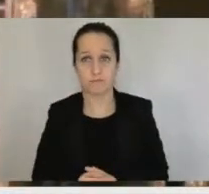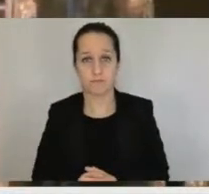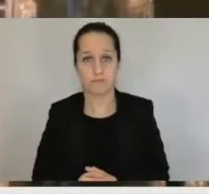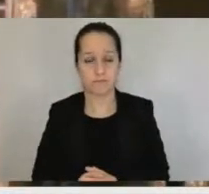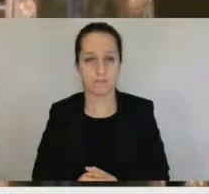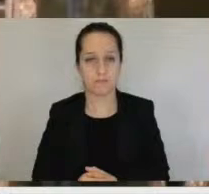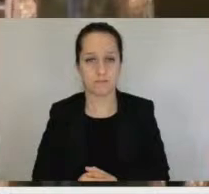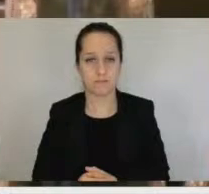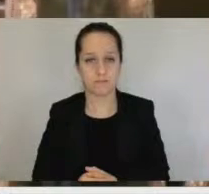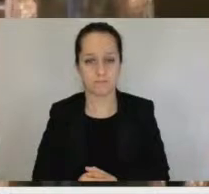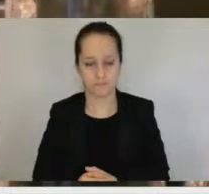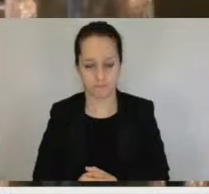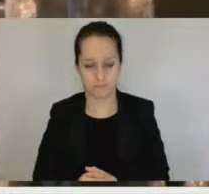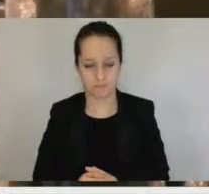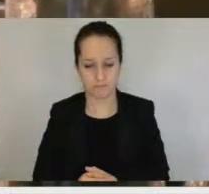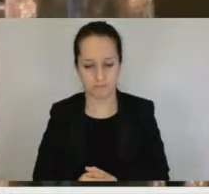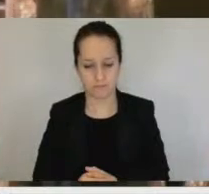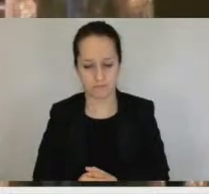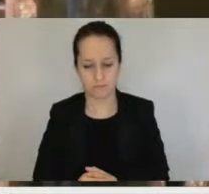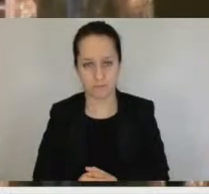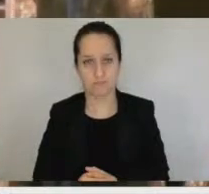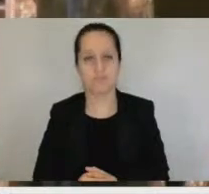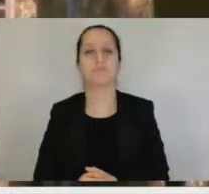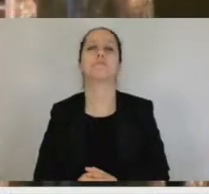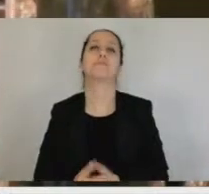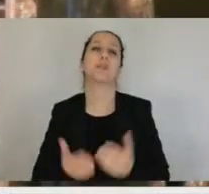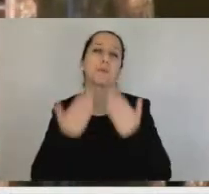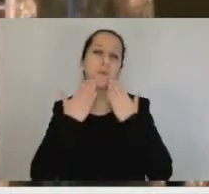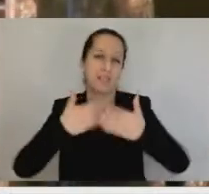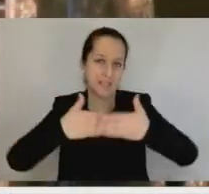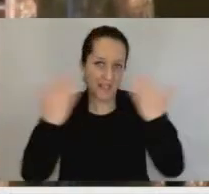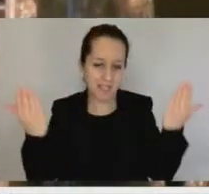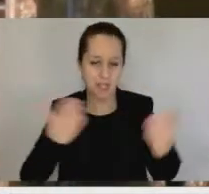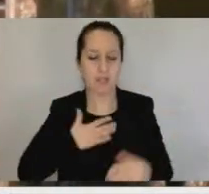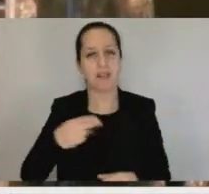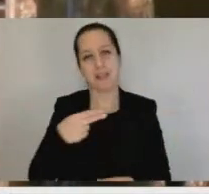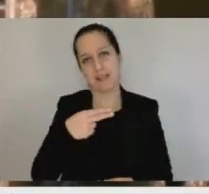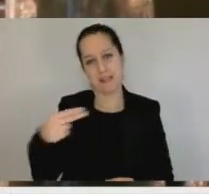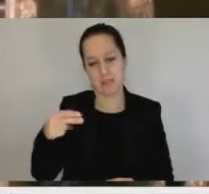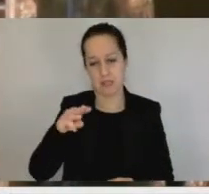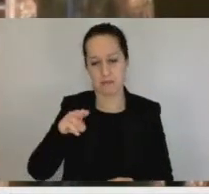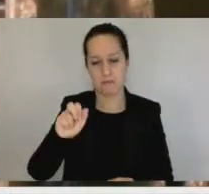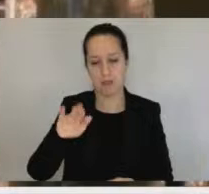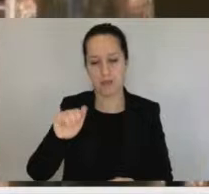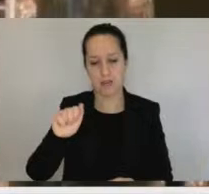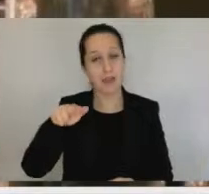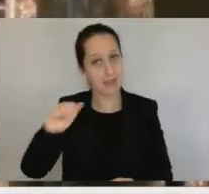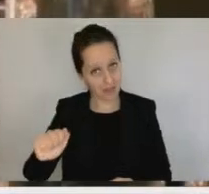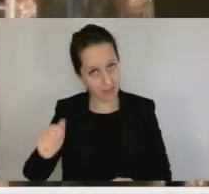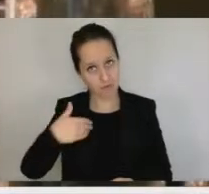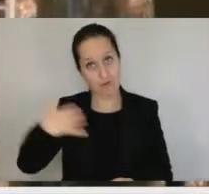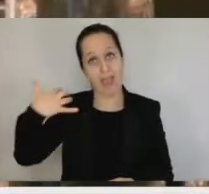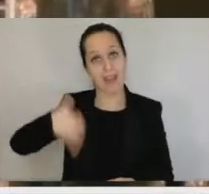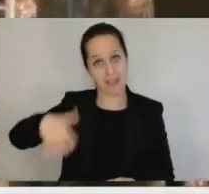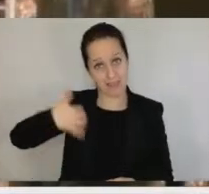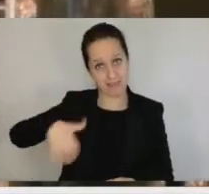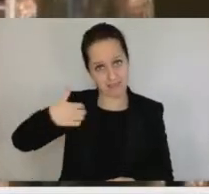Emma, you on? Good morning. I'm Mariana Santos from